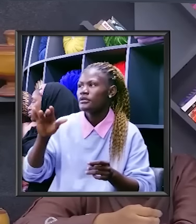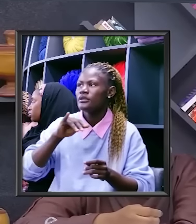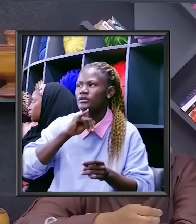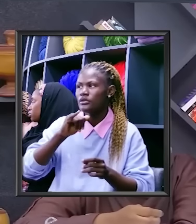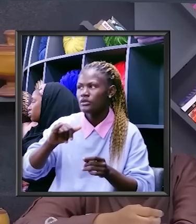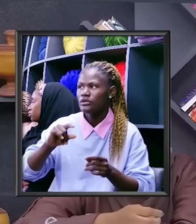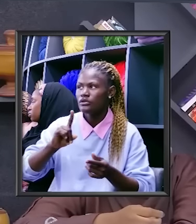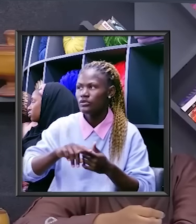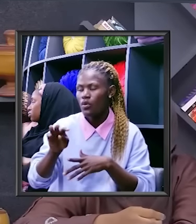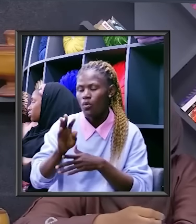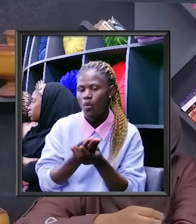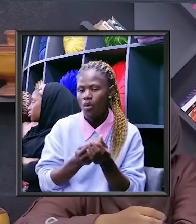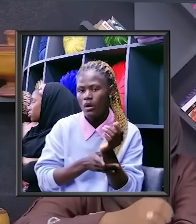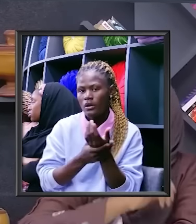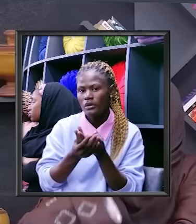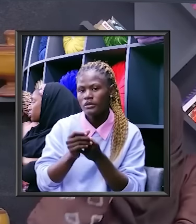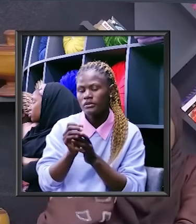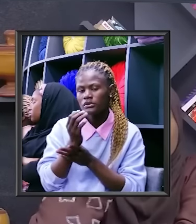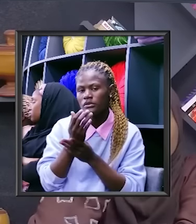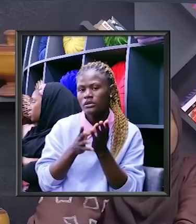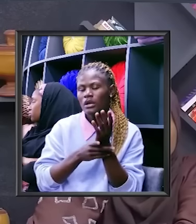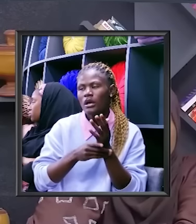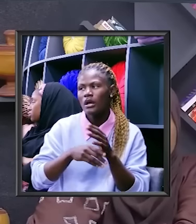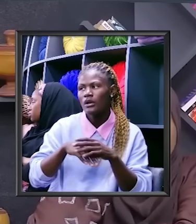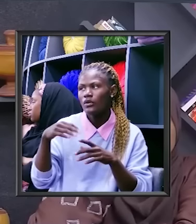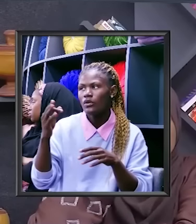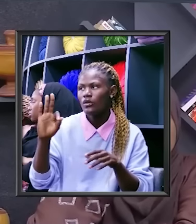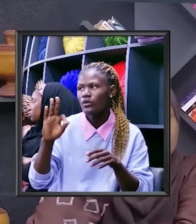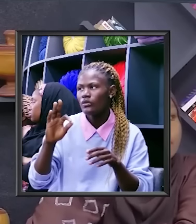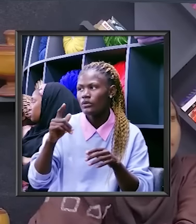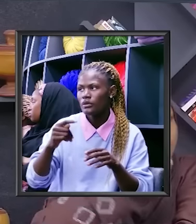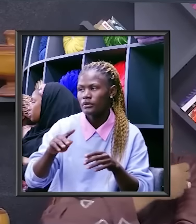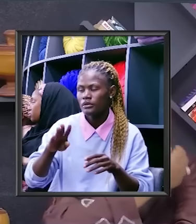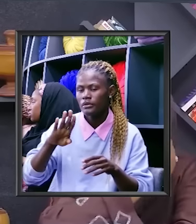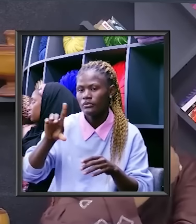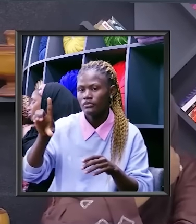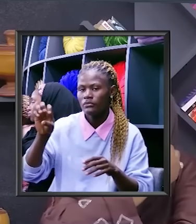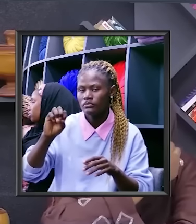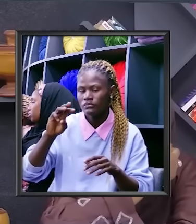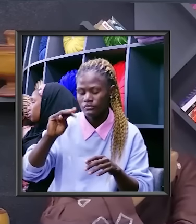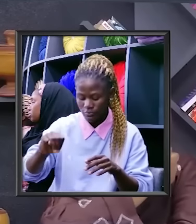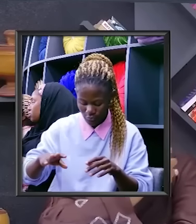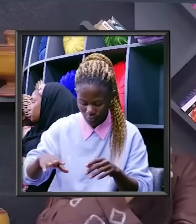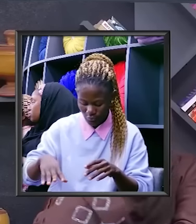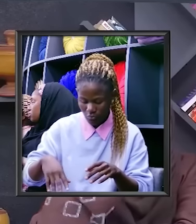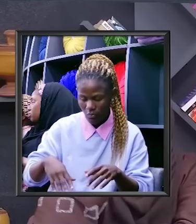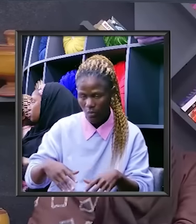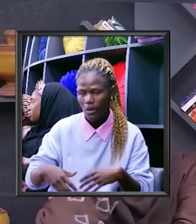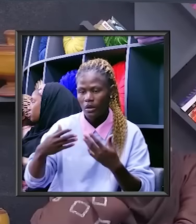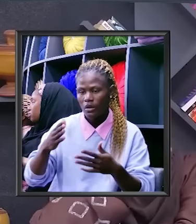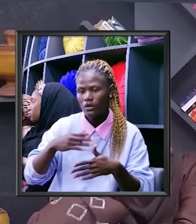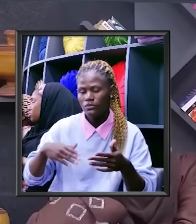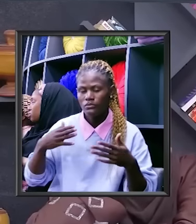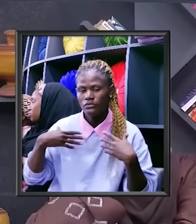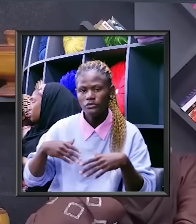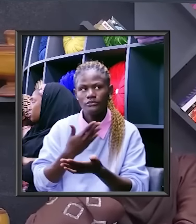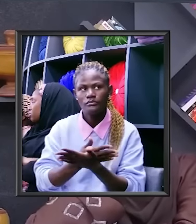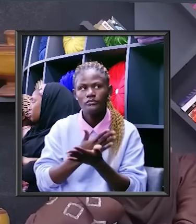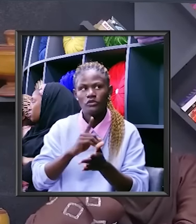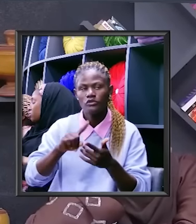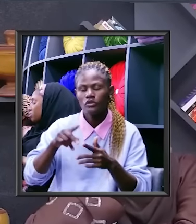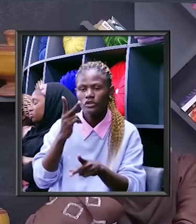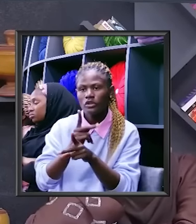wash their hands off the blame. I give somebody money, make it keep for me. And the money lost. You they tell me, say, now me